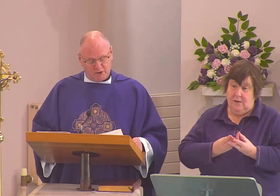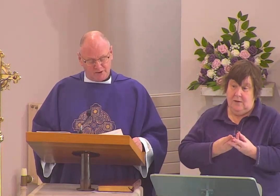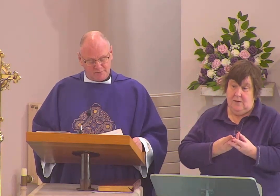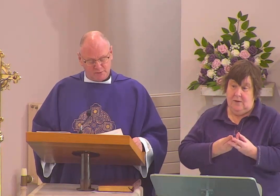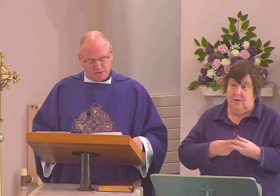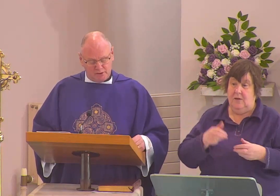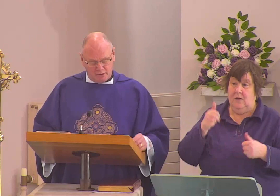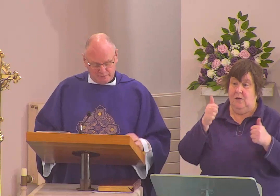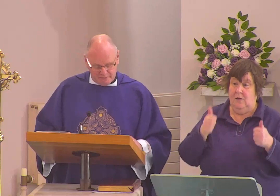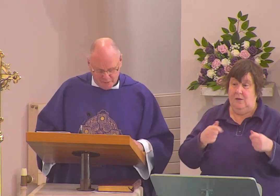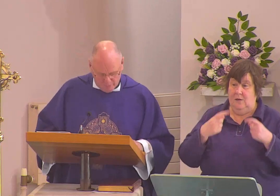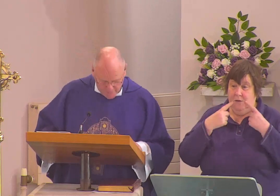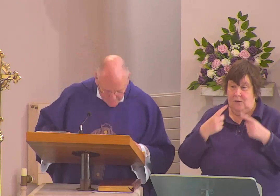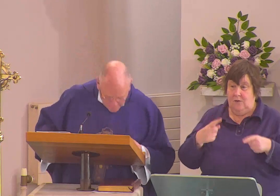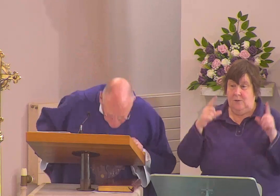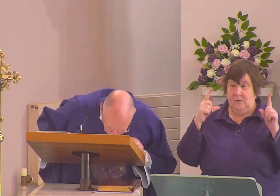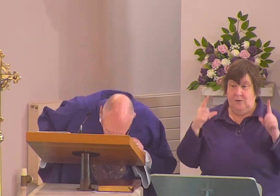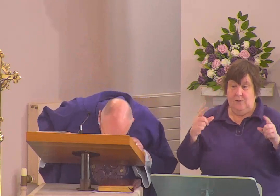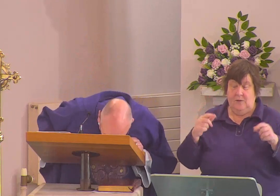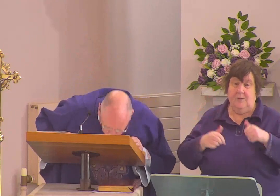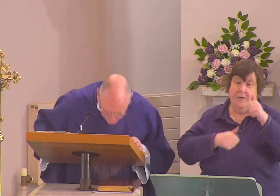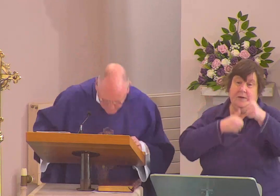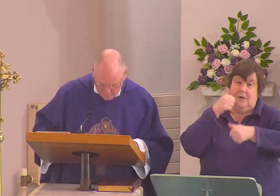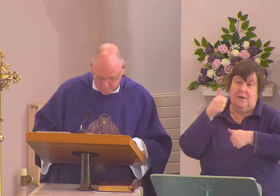The Gospel of the Lord.